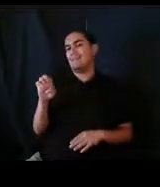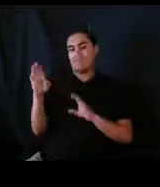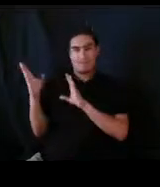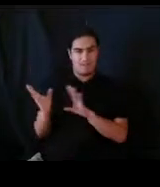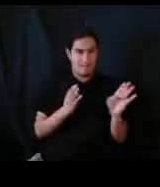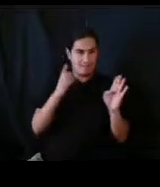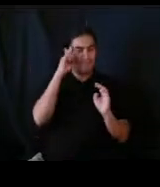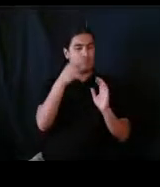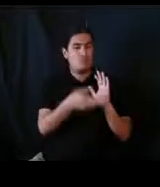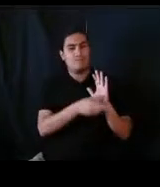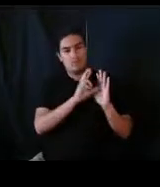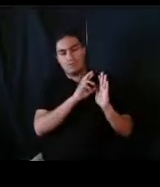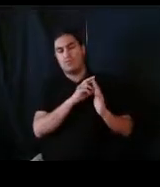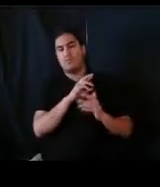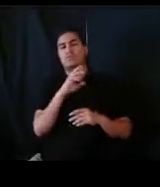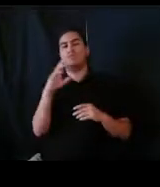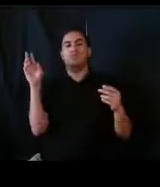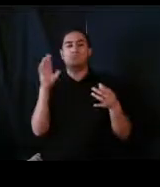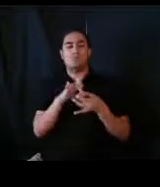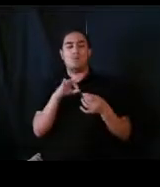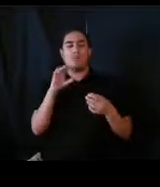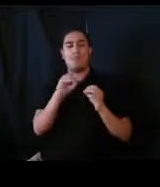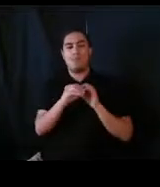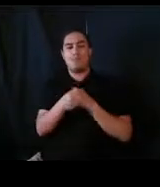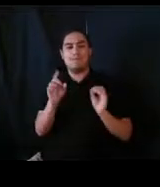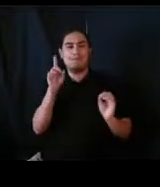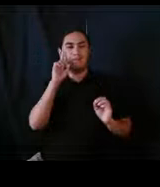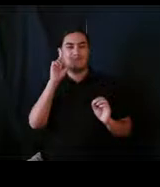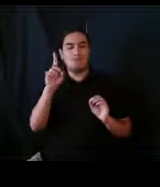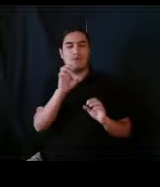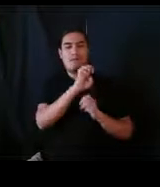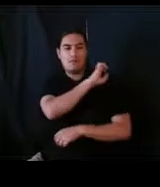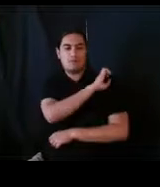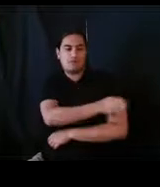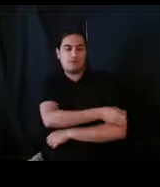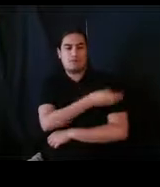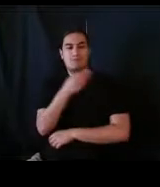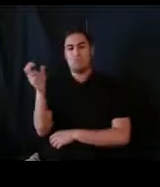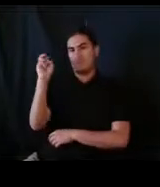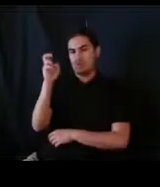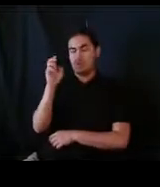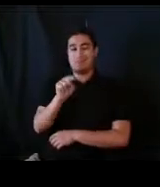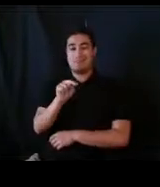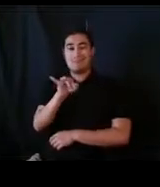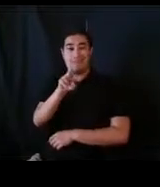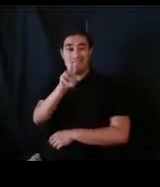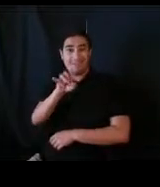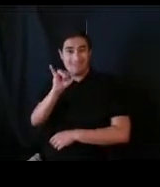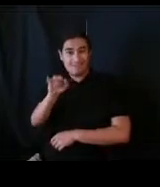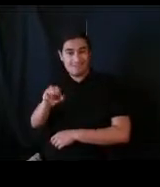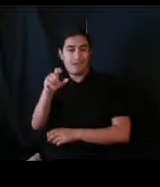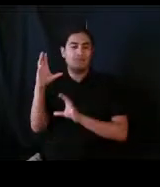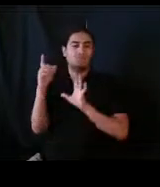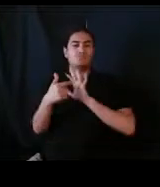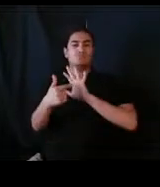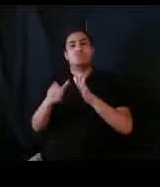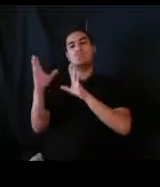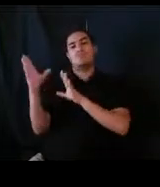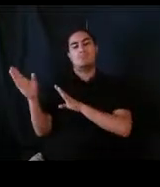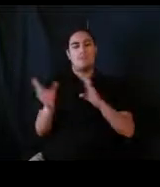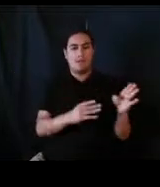review and approval by the federal joint office of energy and transportation california's navy plan lays out a framework for how the